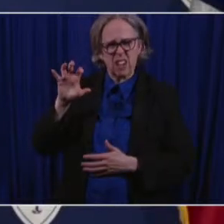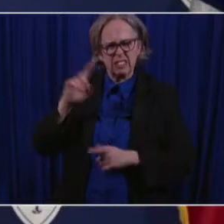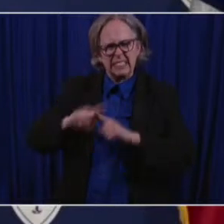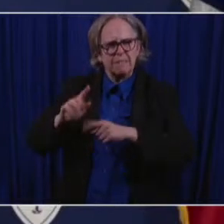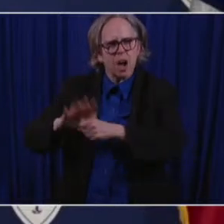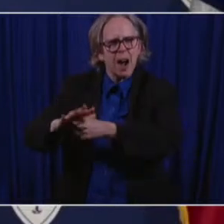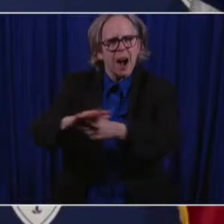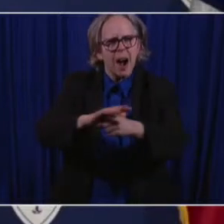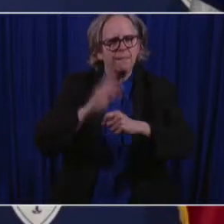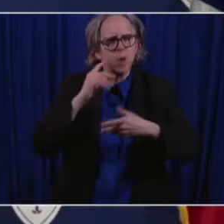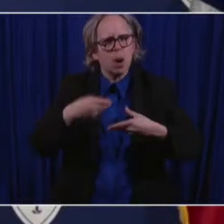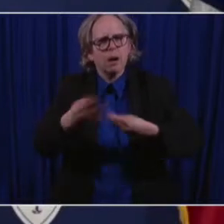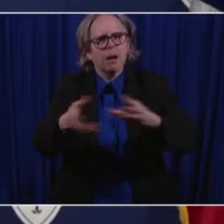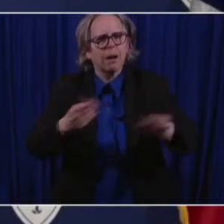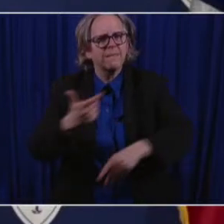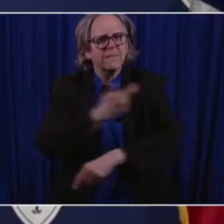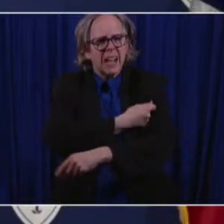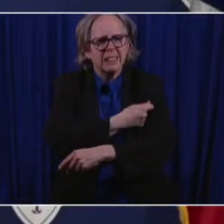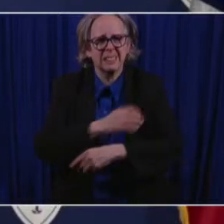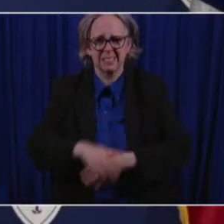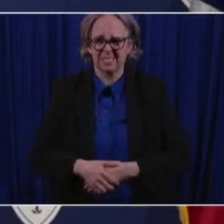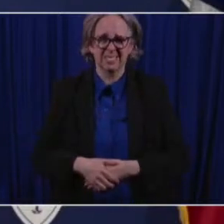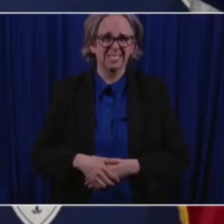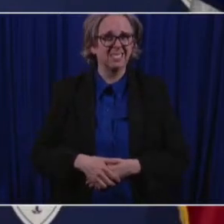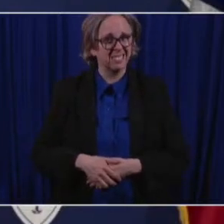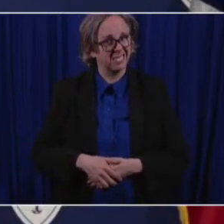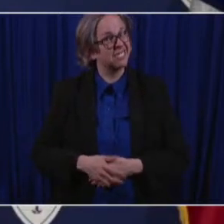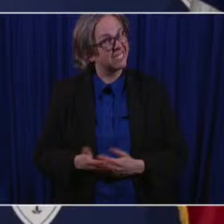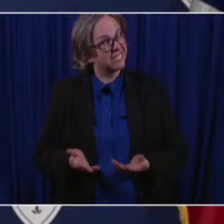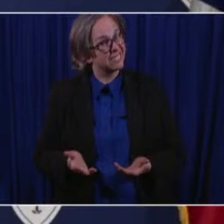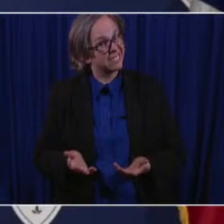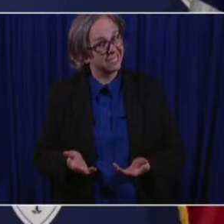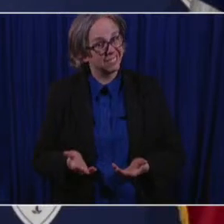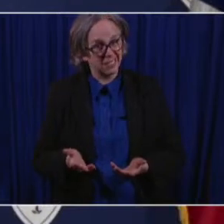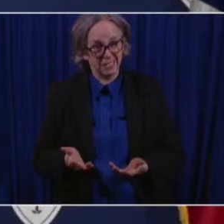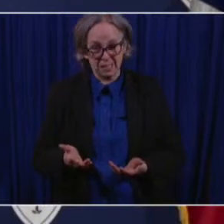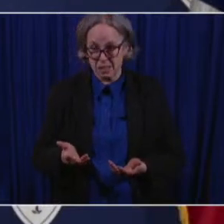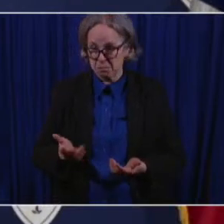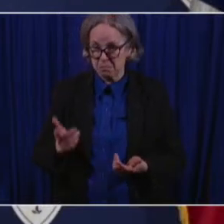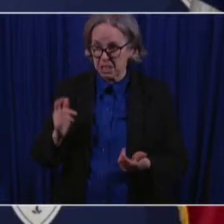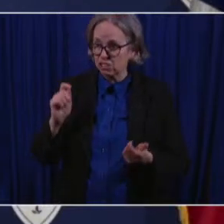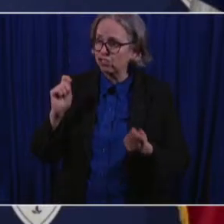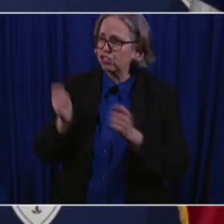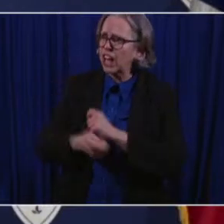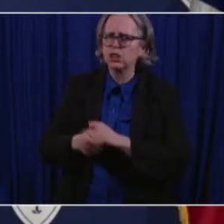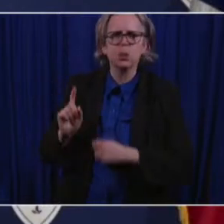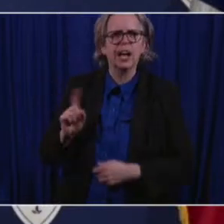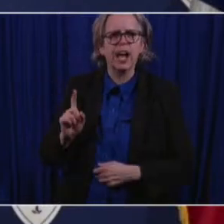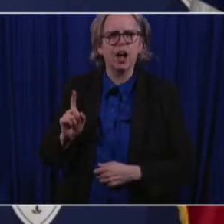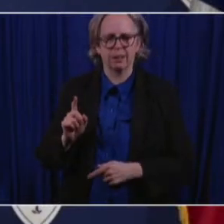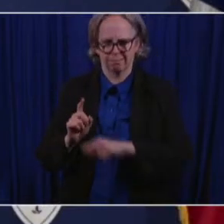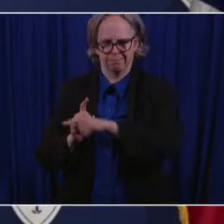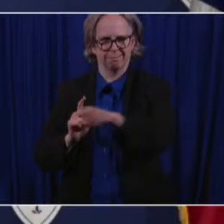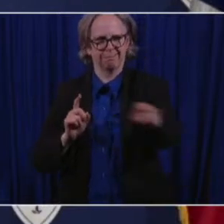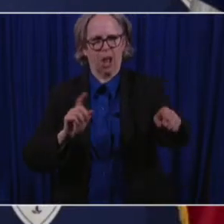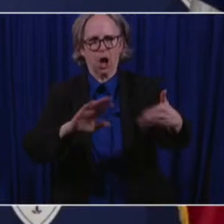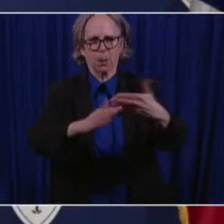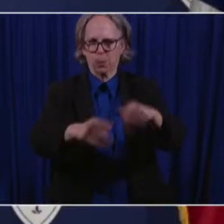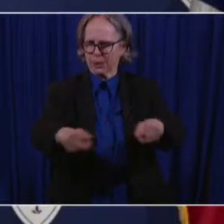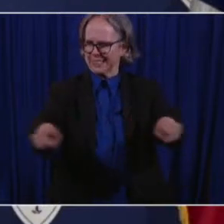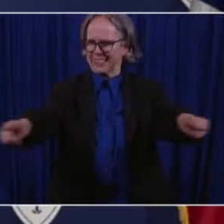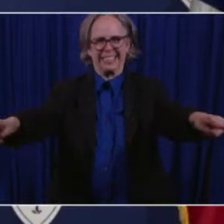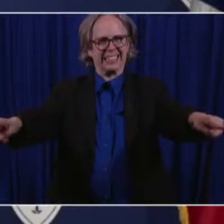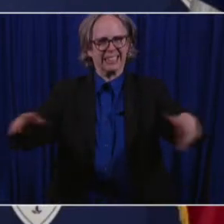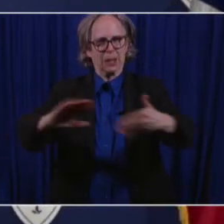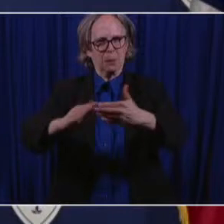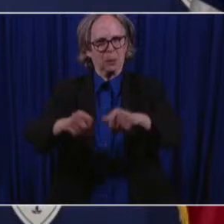in the community. And when a health department or somebody is telling us, hey, if we had more vaccine, we can reach the Hispanic